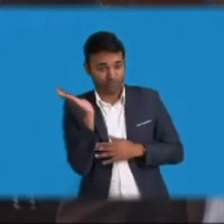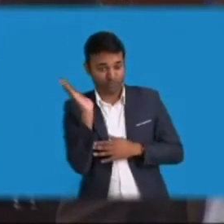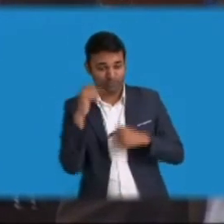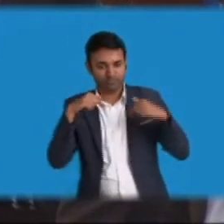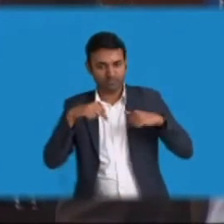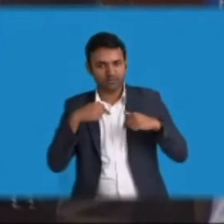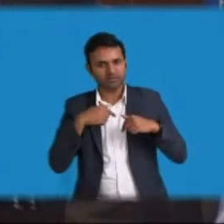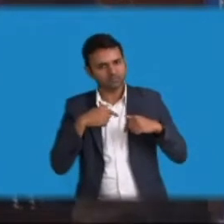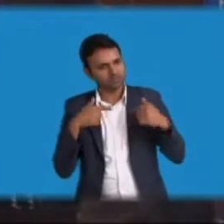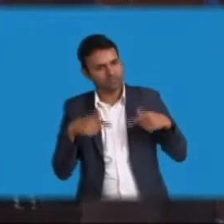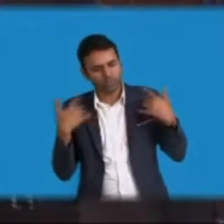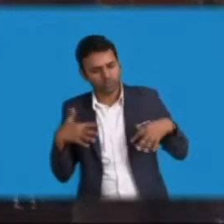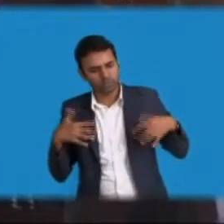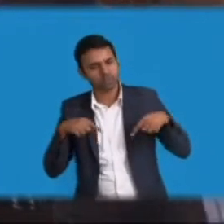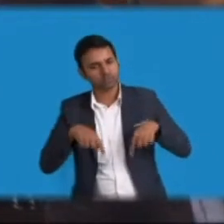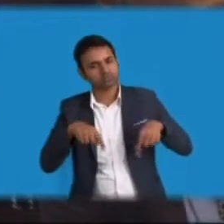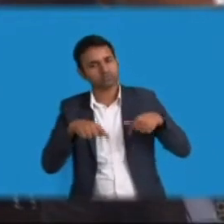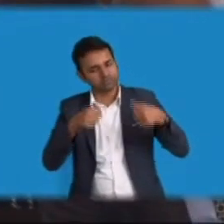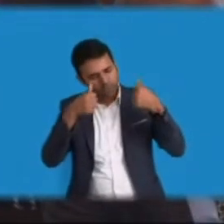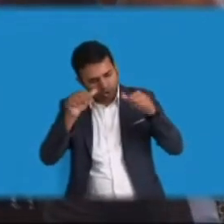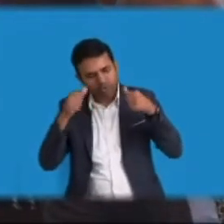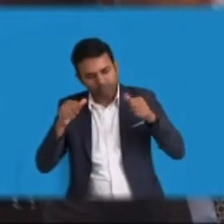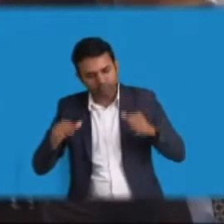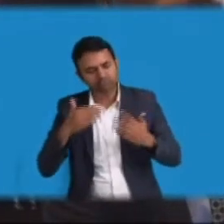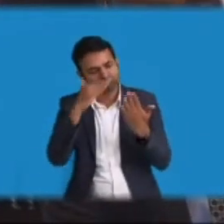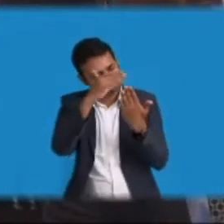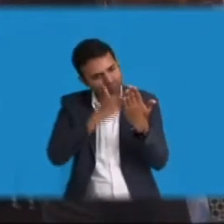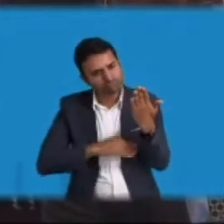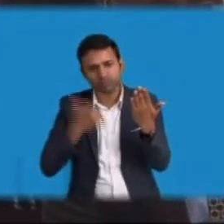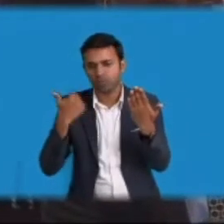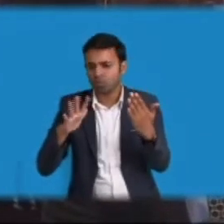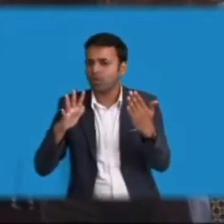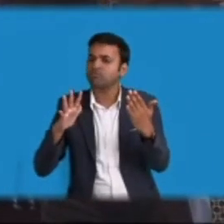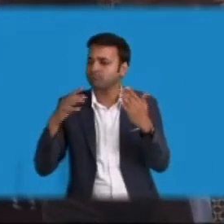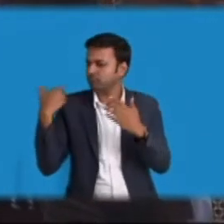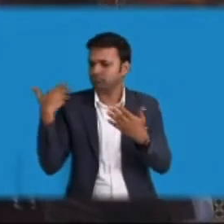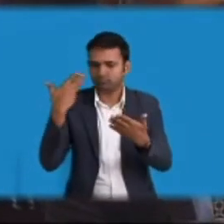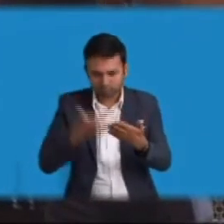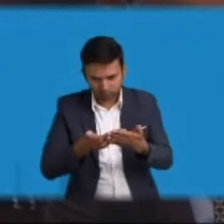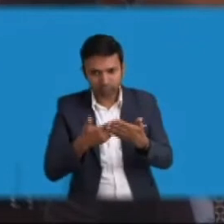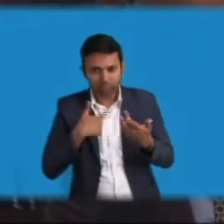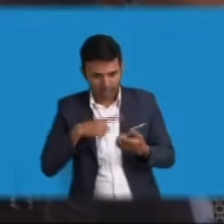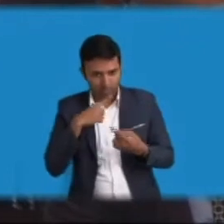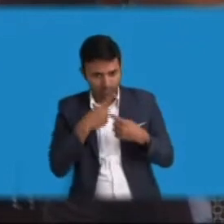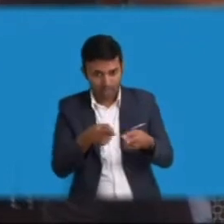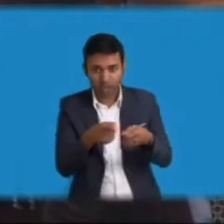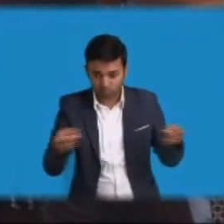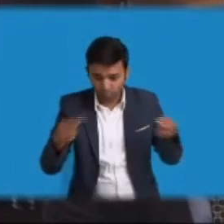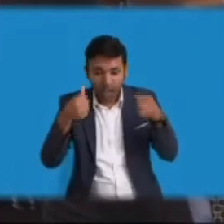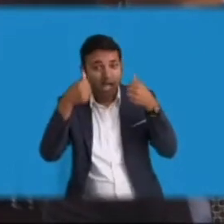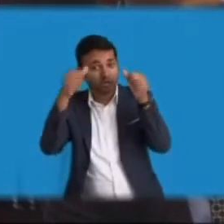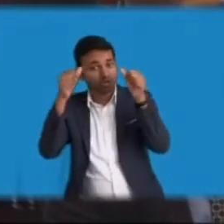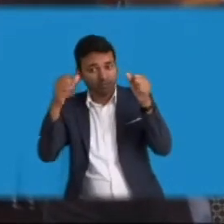achievements. Madam Speaker, let me assure this House, these achievements will only increase in the coming months and